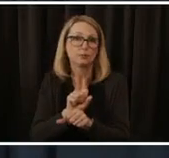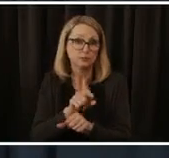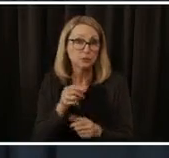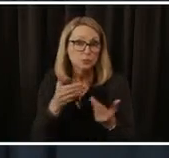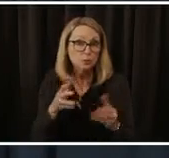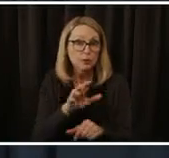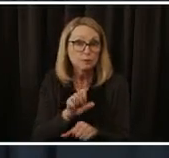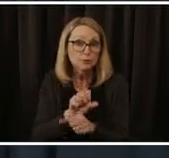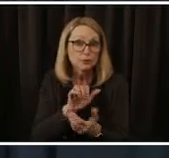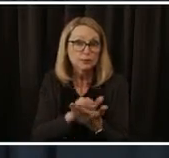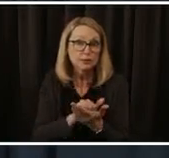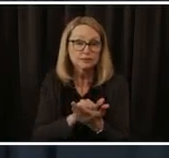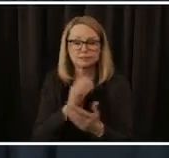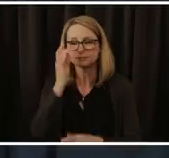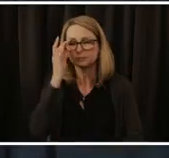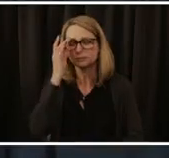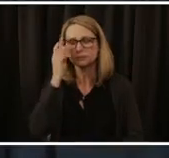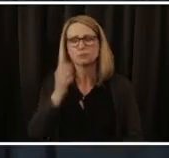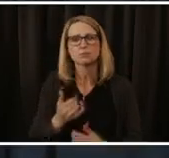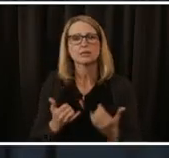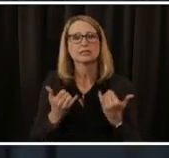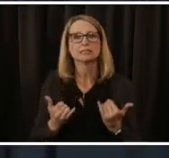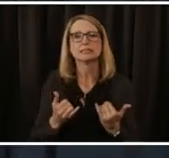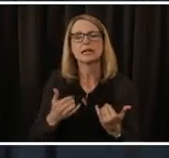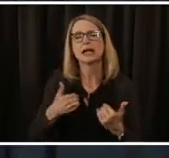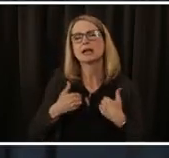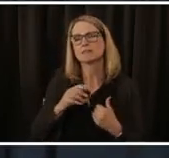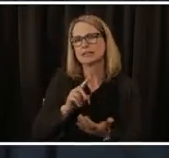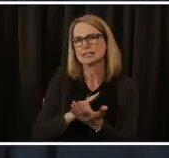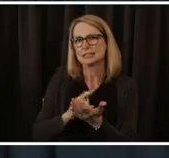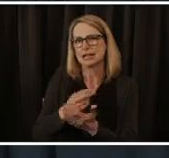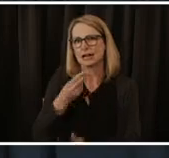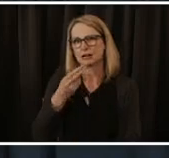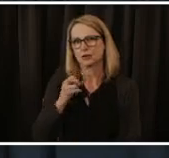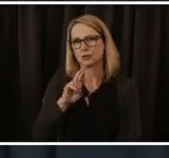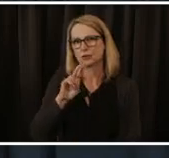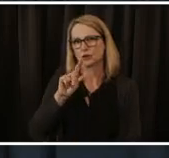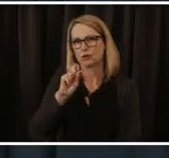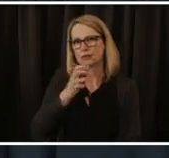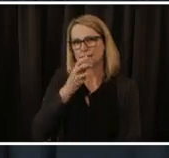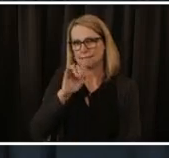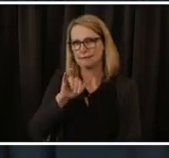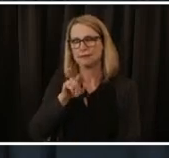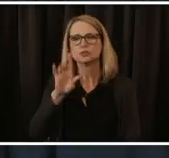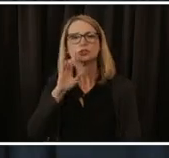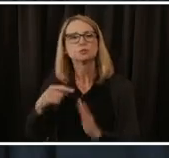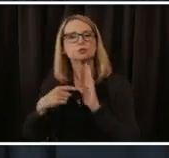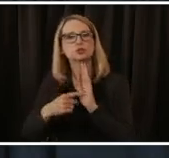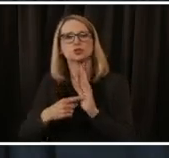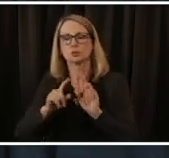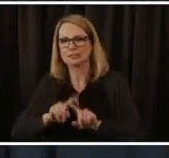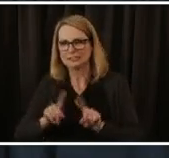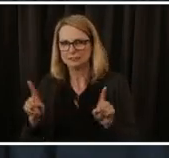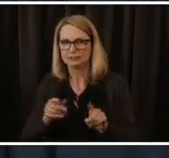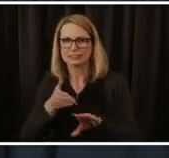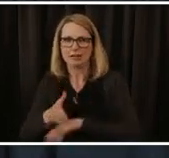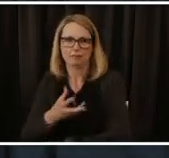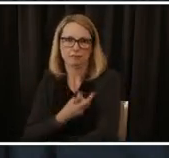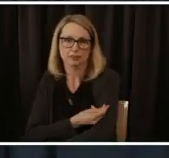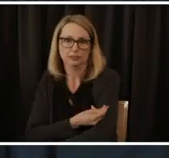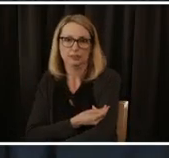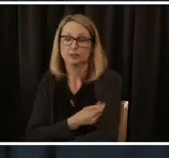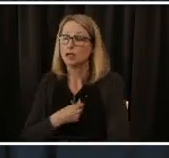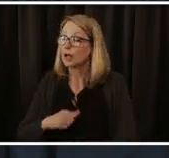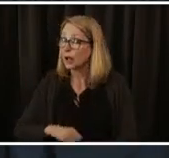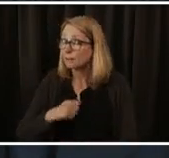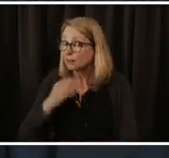learn from Dr. Herlihy that shows the amazing difference that a vaccine makes. I'm proud to report that in Colorado, we're